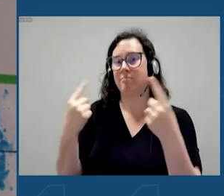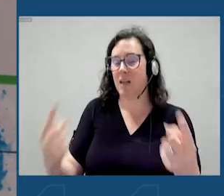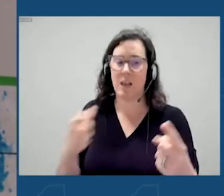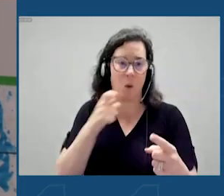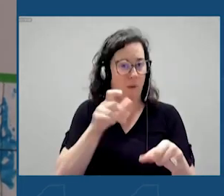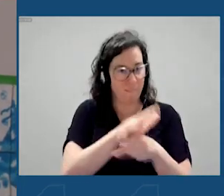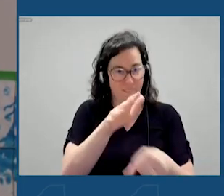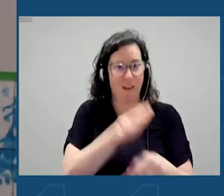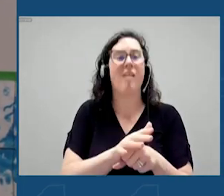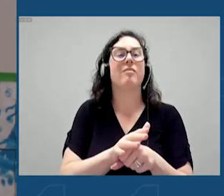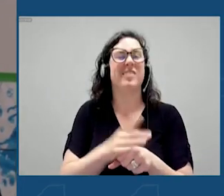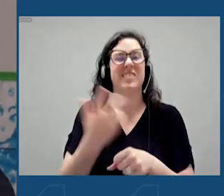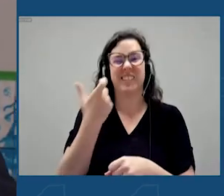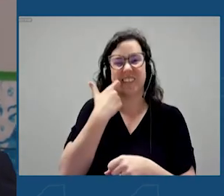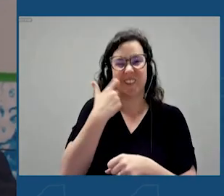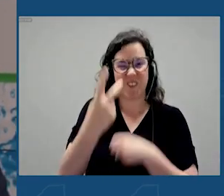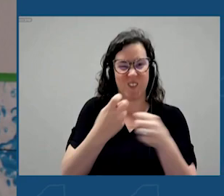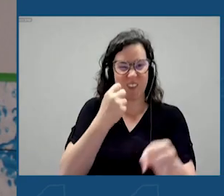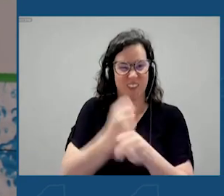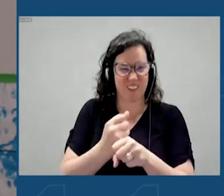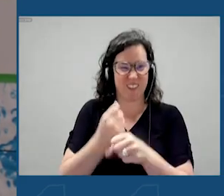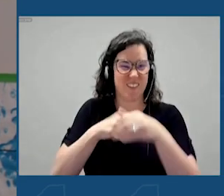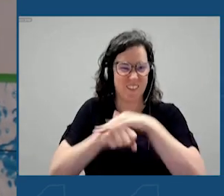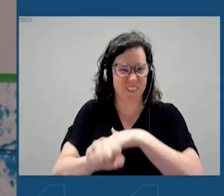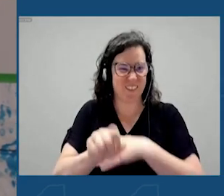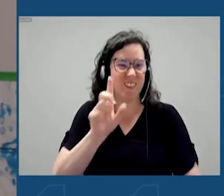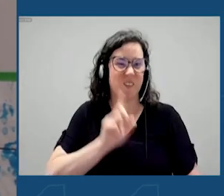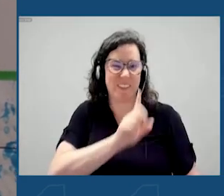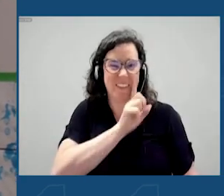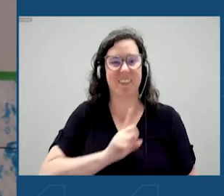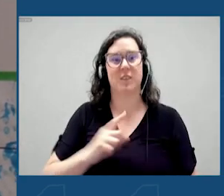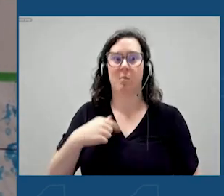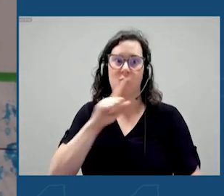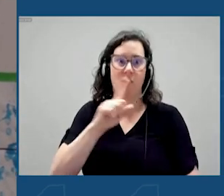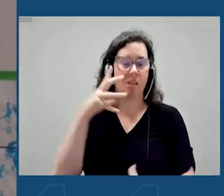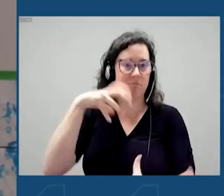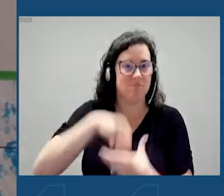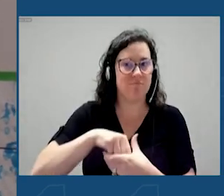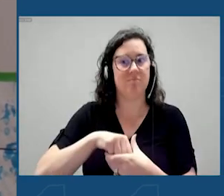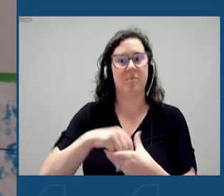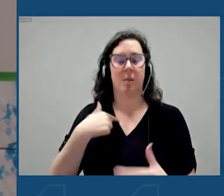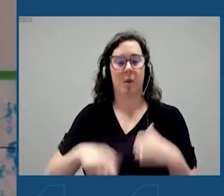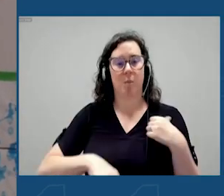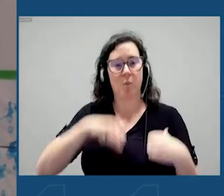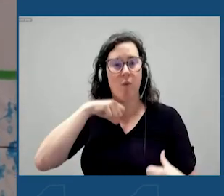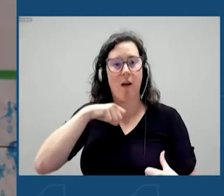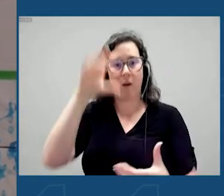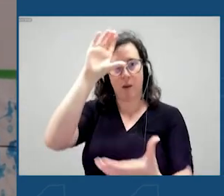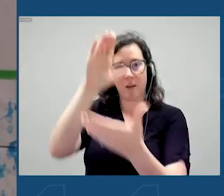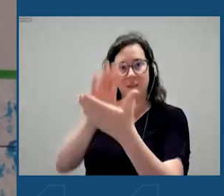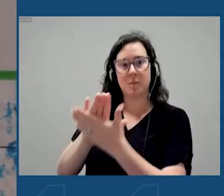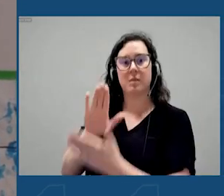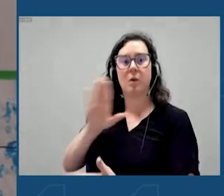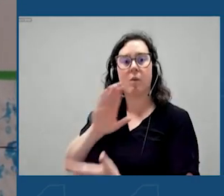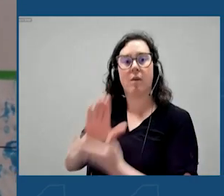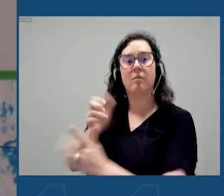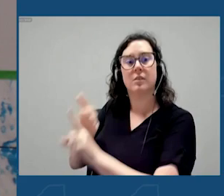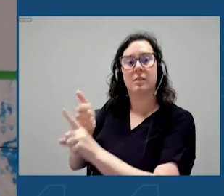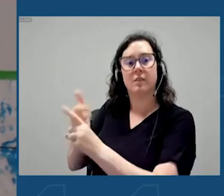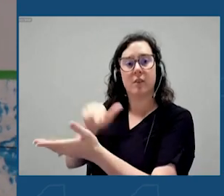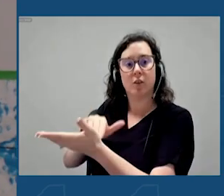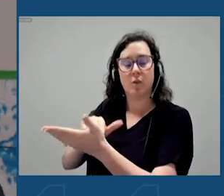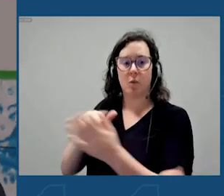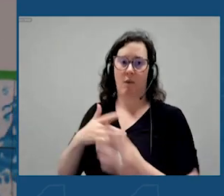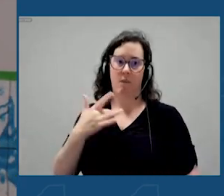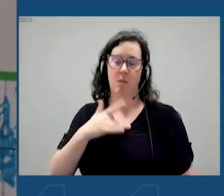ago. So I'm really in it. I'm also the very proud husband of a nurse, so I feel like I'm particularly well attuned